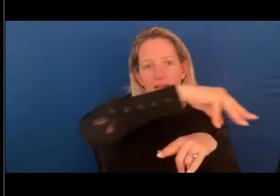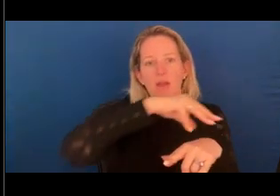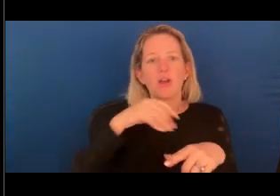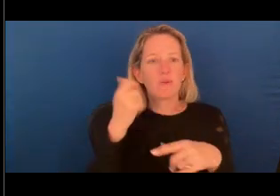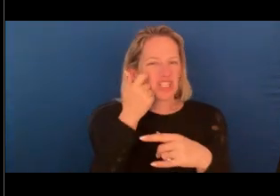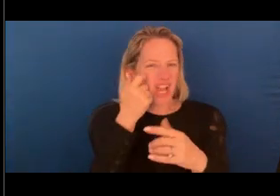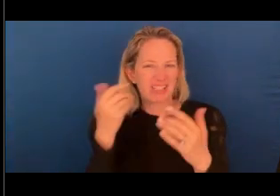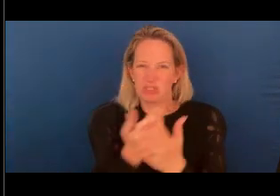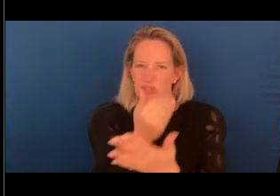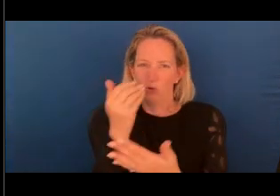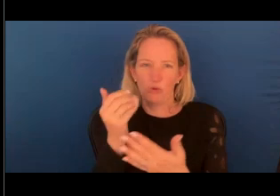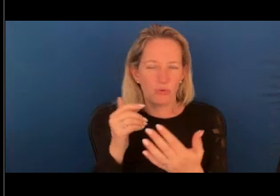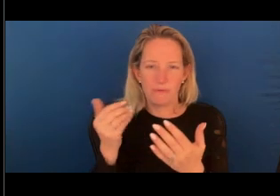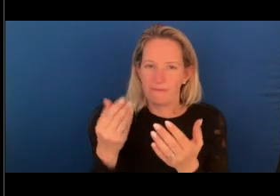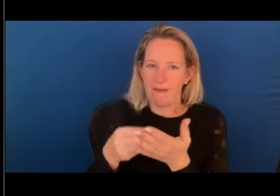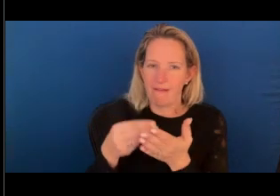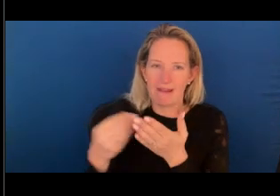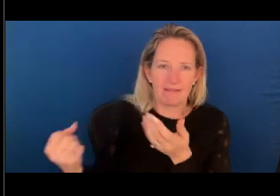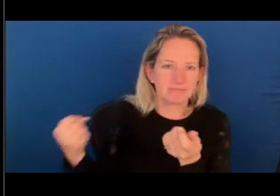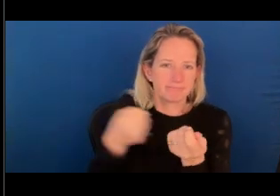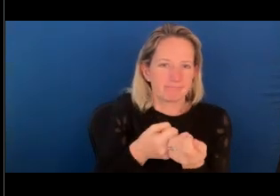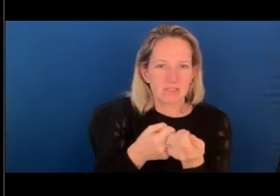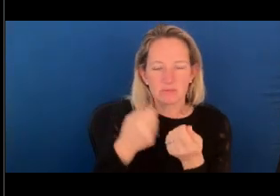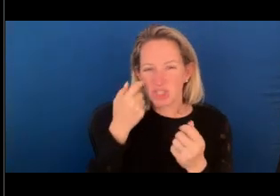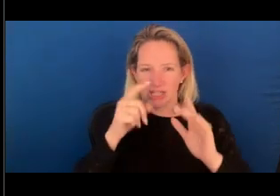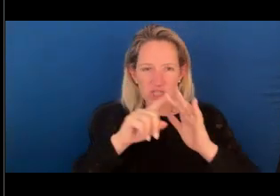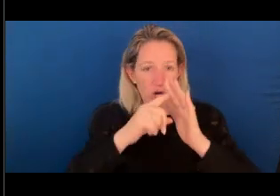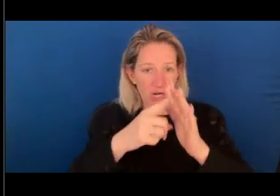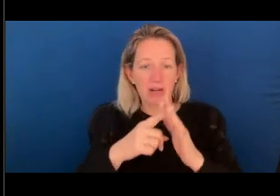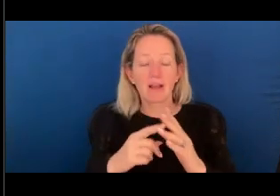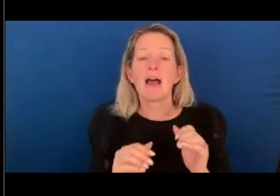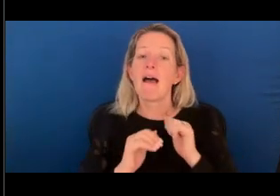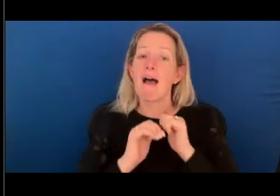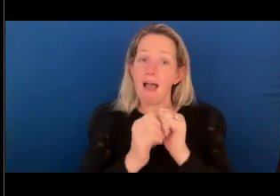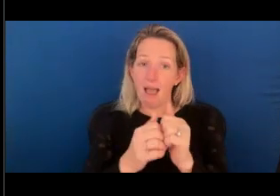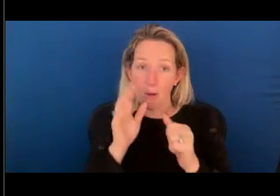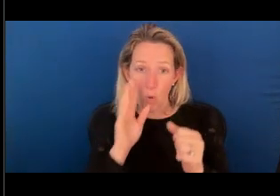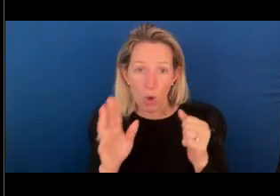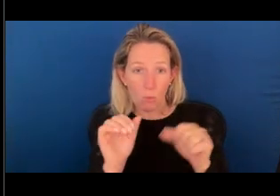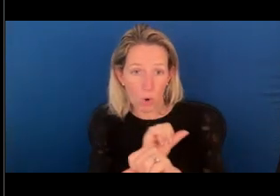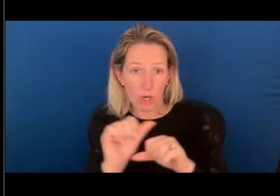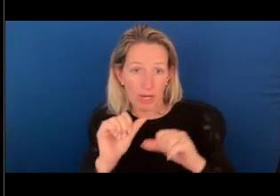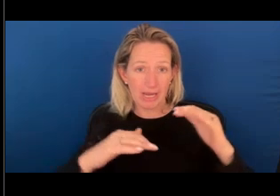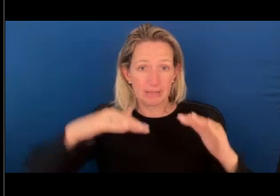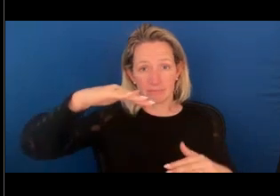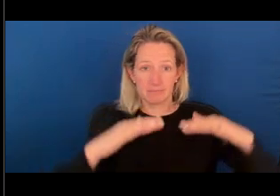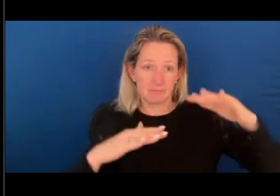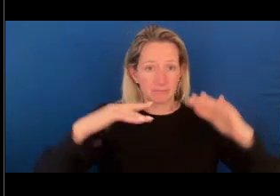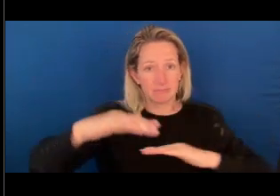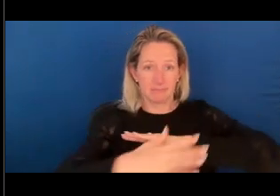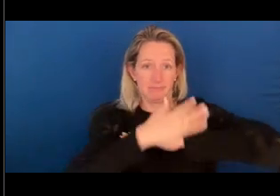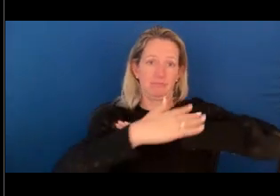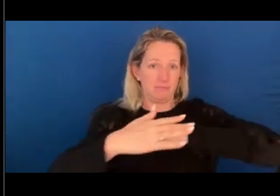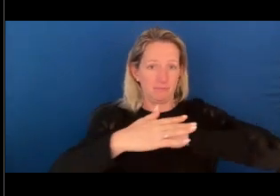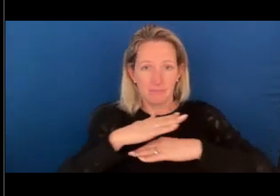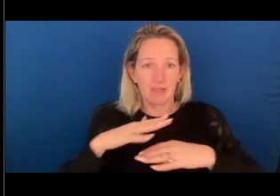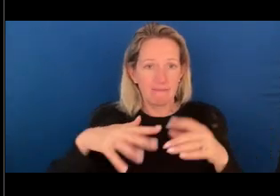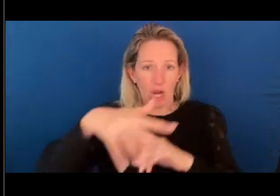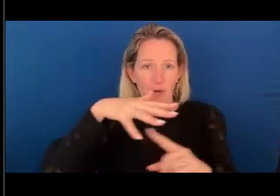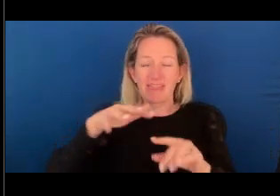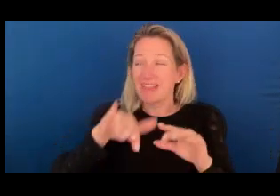we just got started. In terms of how is it going to work, in a turbid environment, also a great question. That's part of what we're going to be analyzing.